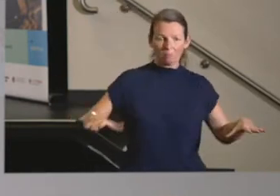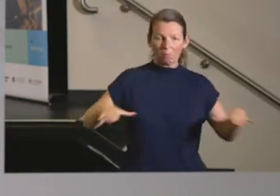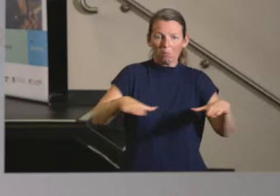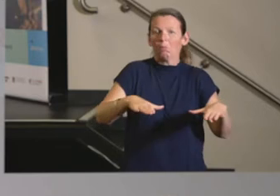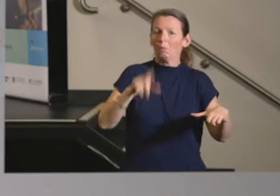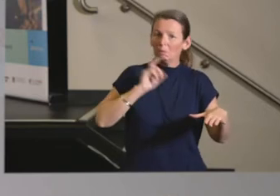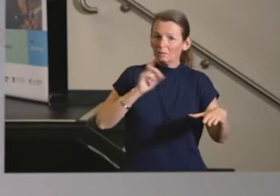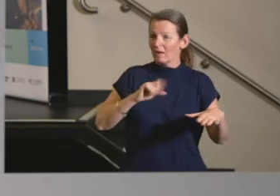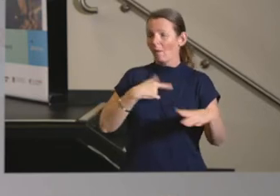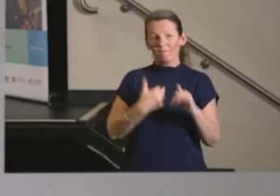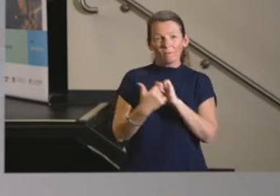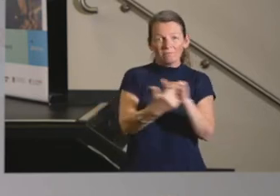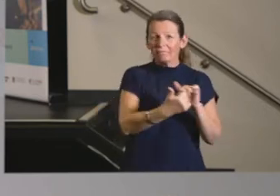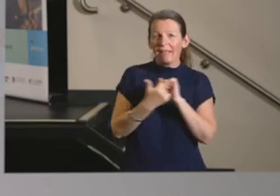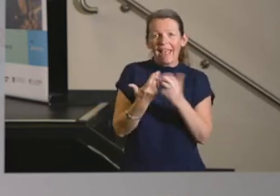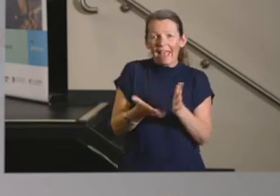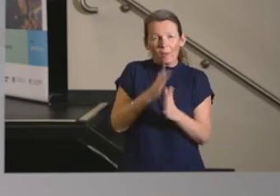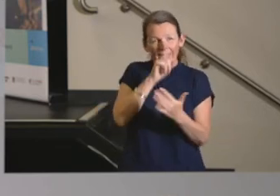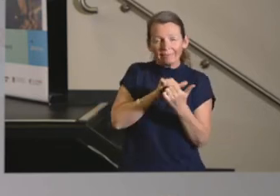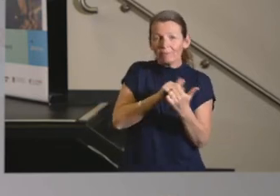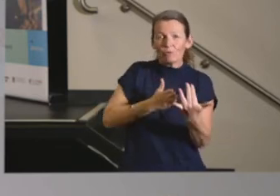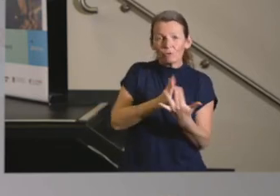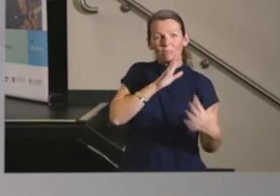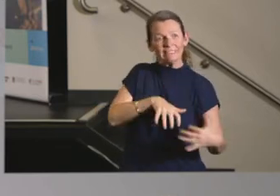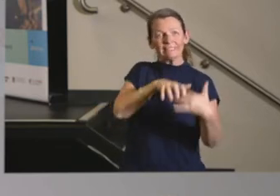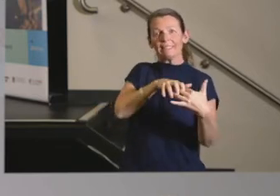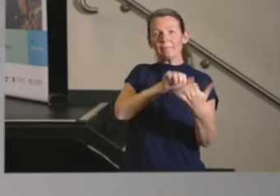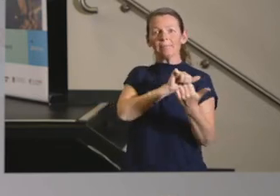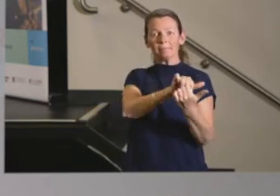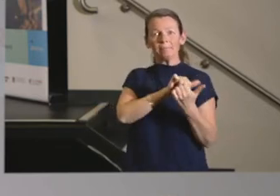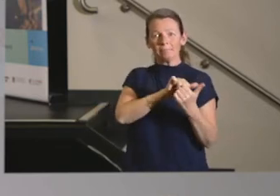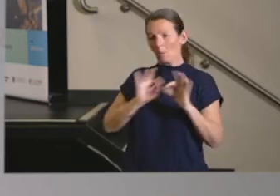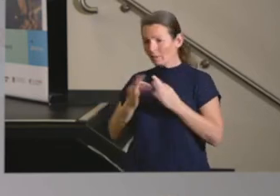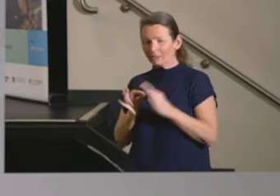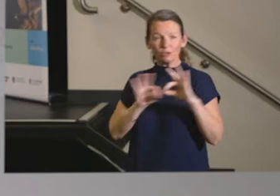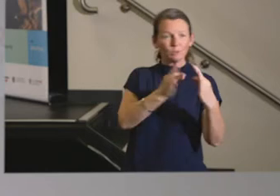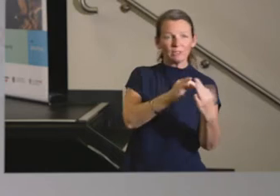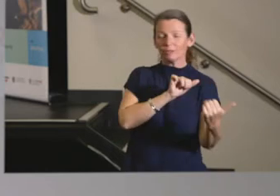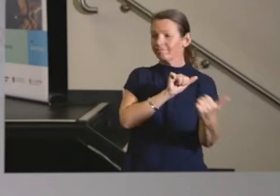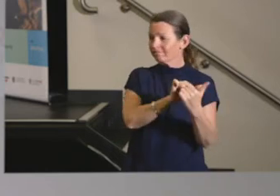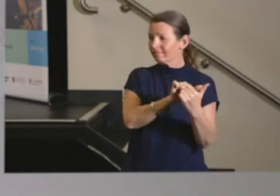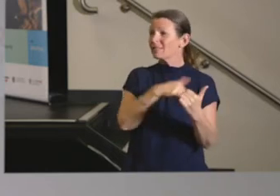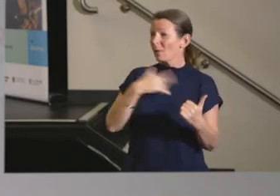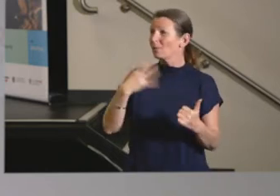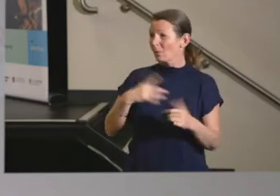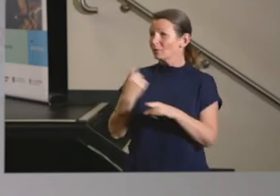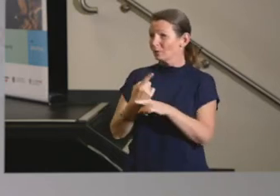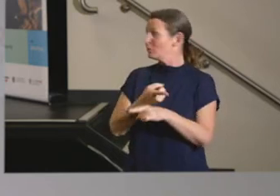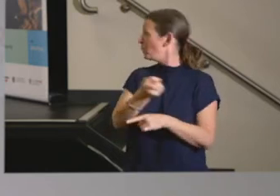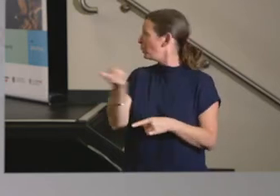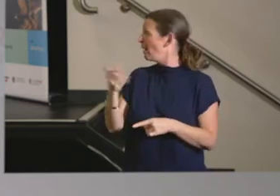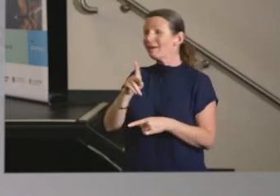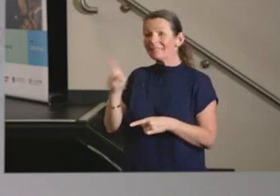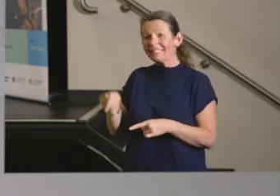together through connection and through coalition. And that's what our work is about in the Pacific as the Pacific Climate Warriors. It's